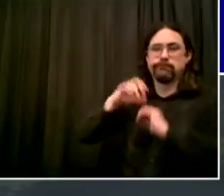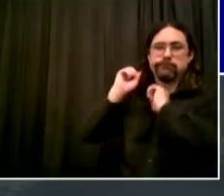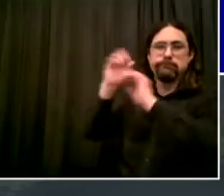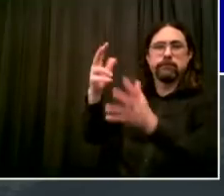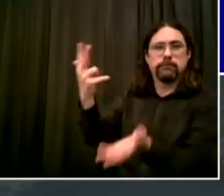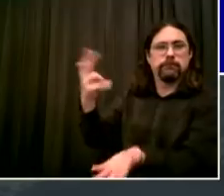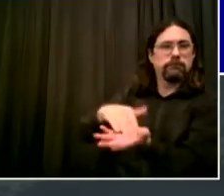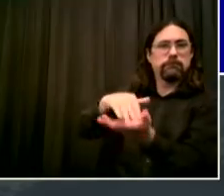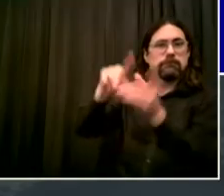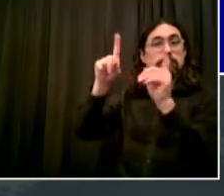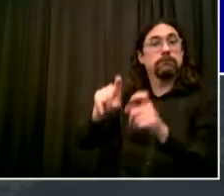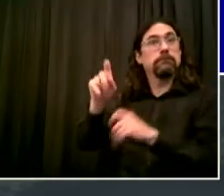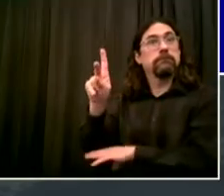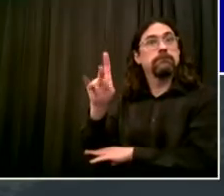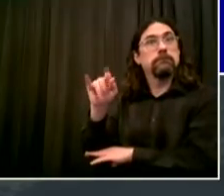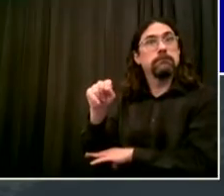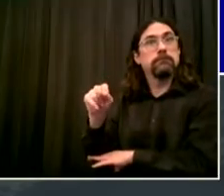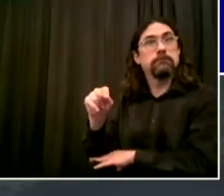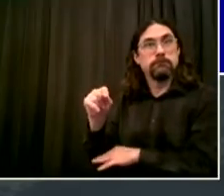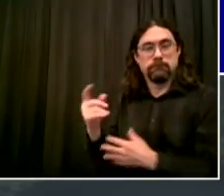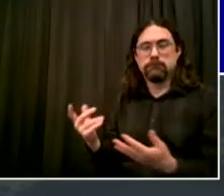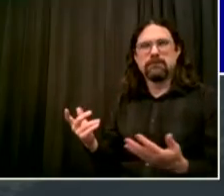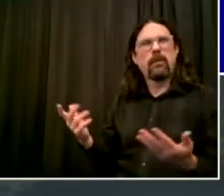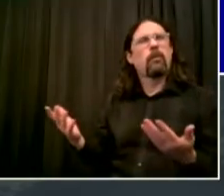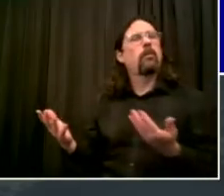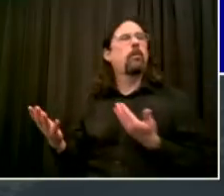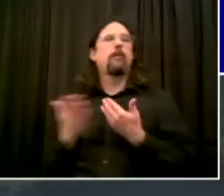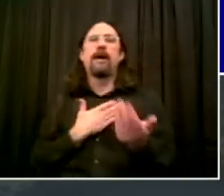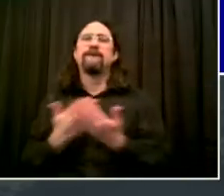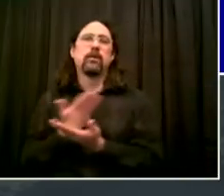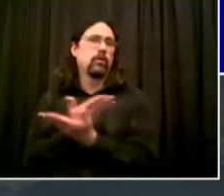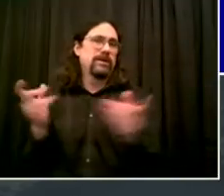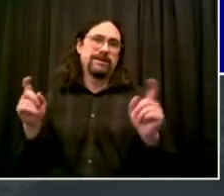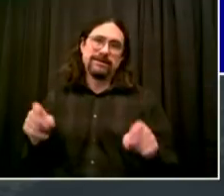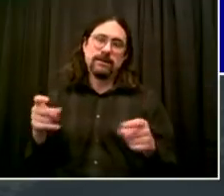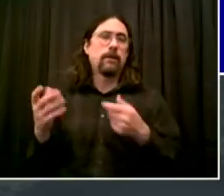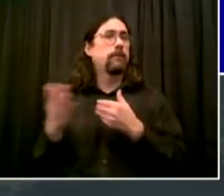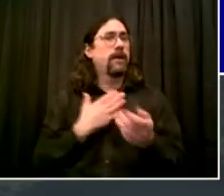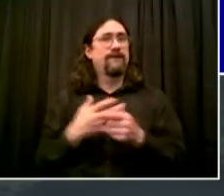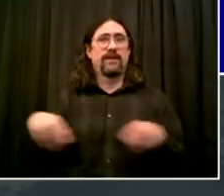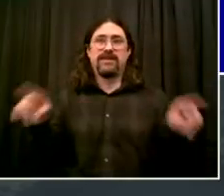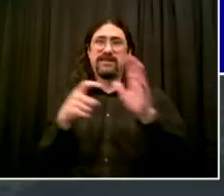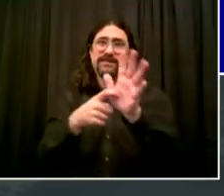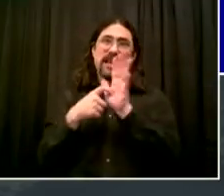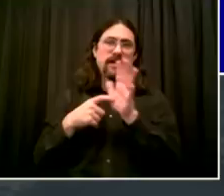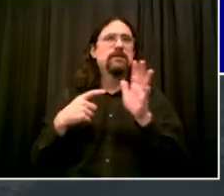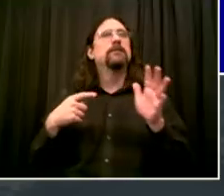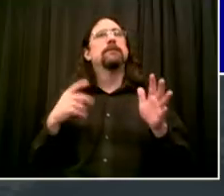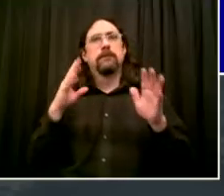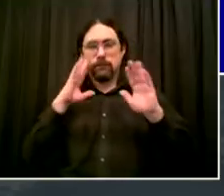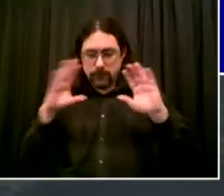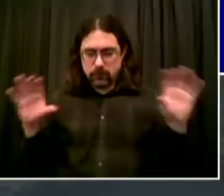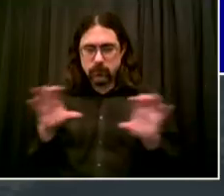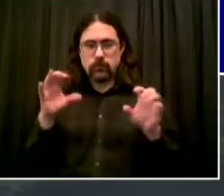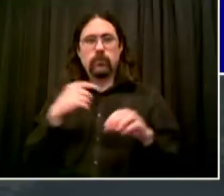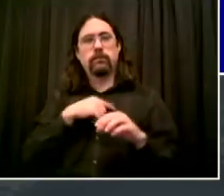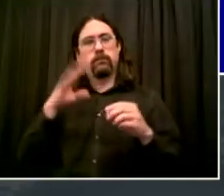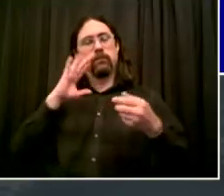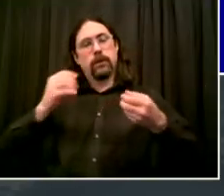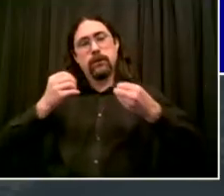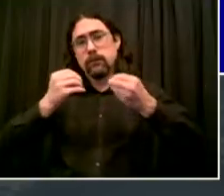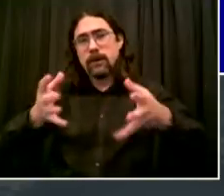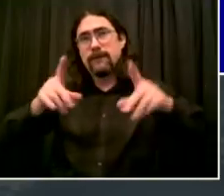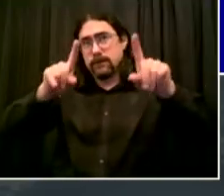institutions know that if they need test kits, we will have them for them because we need testing to grow and grow and grow. And I said,